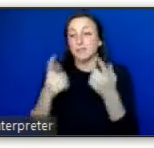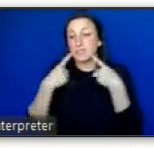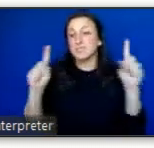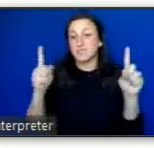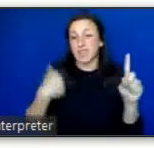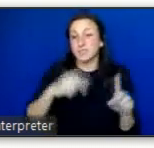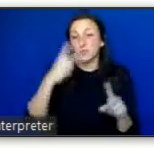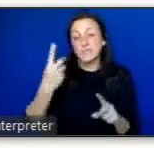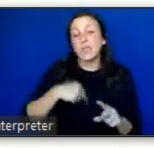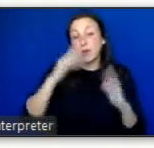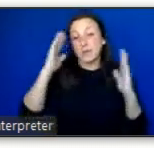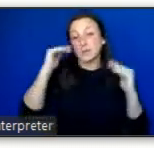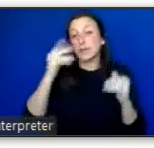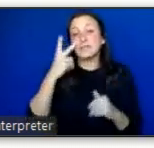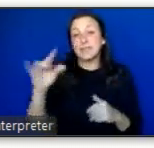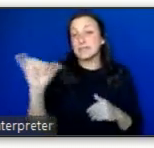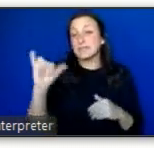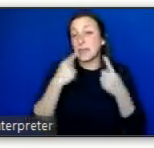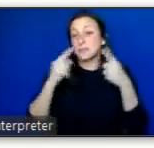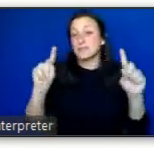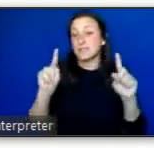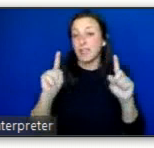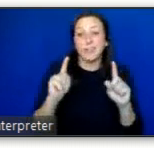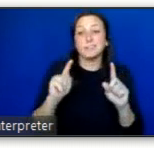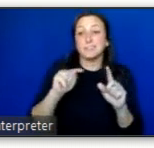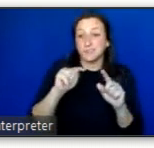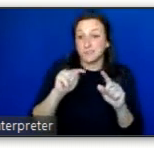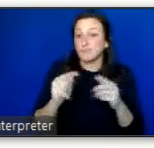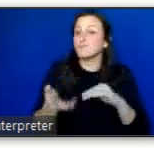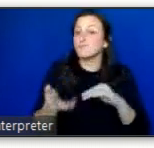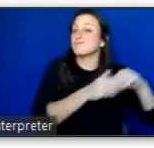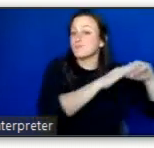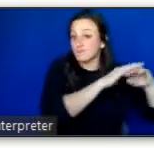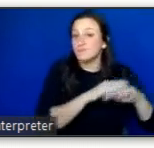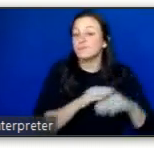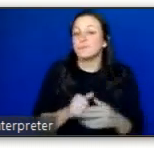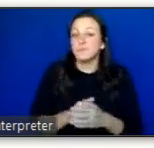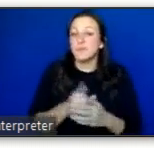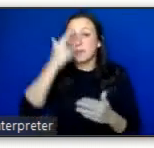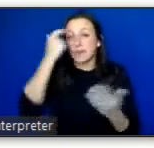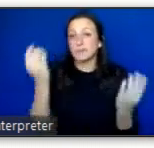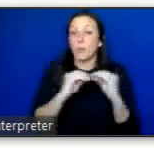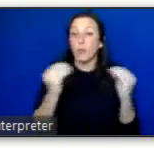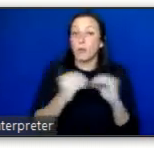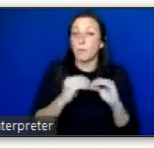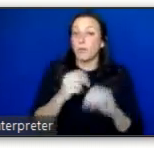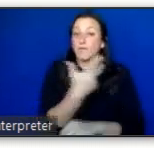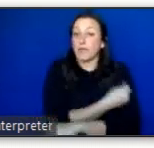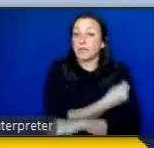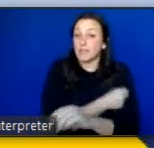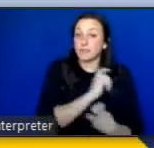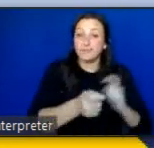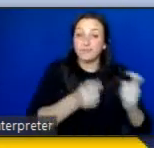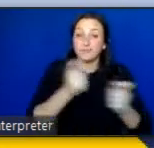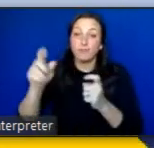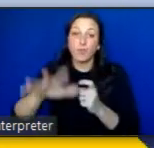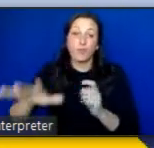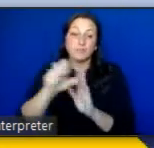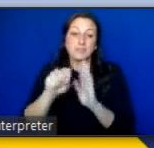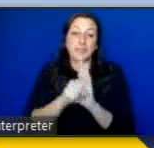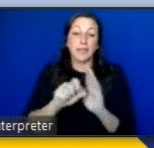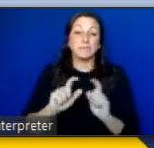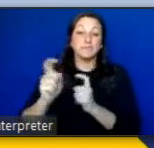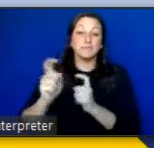expect to see these successes continue to grow over time as we have more and more vaccination pushed out across the state. And I'll turn it over to Director Ryan.